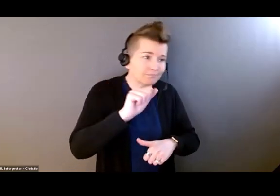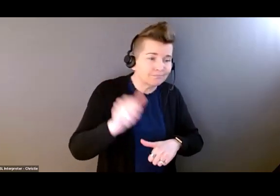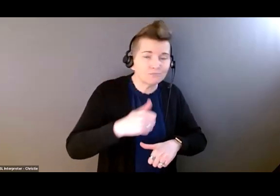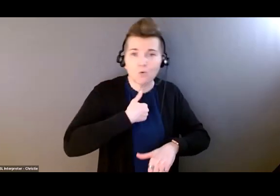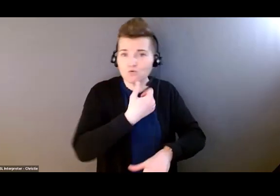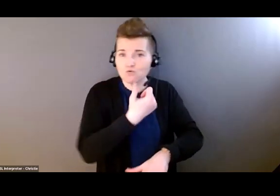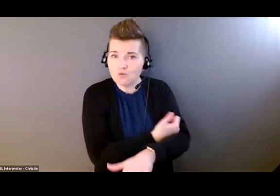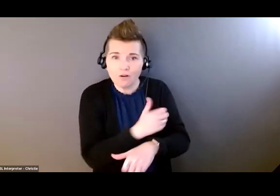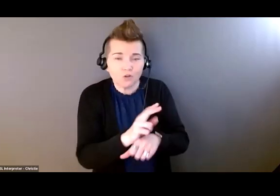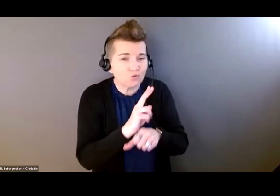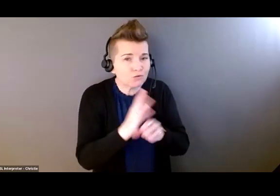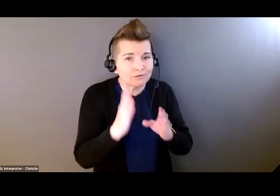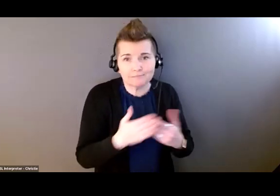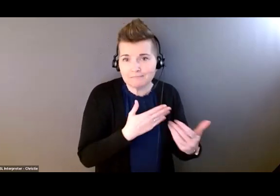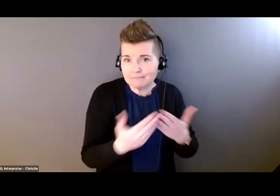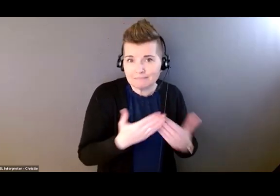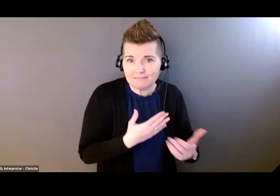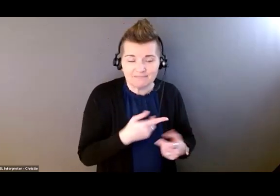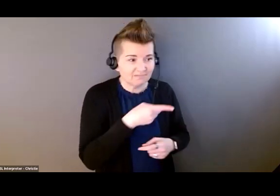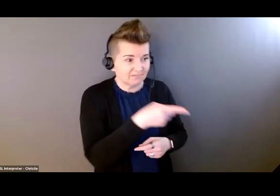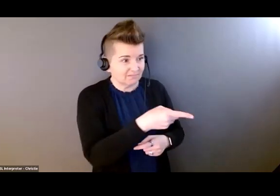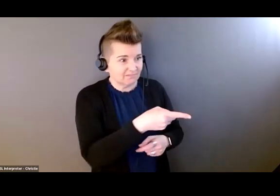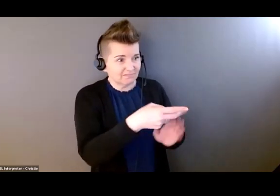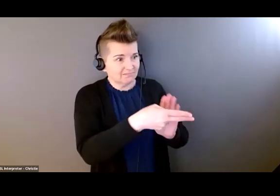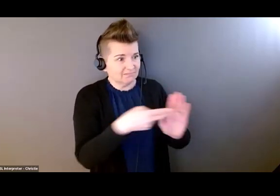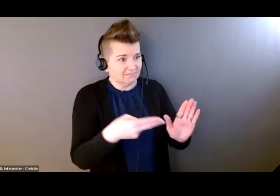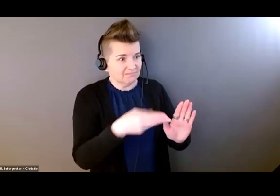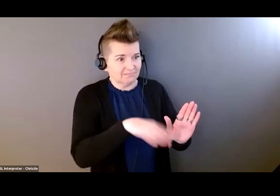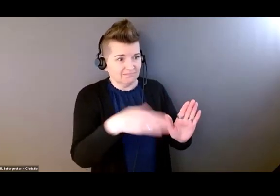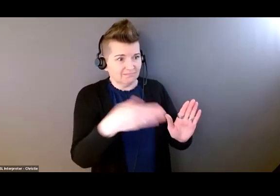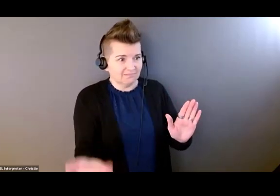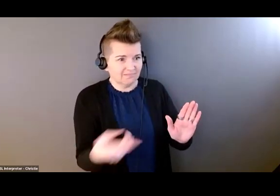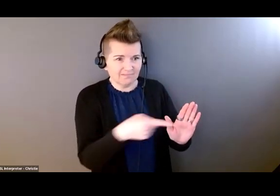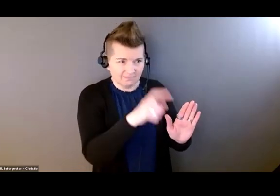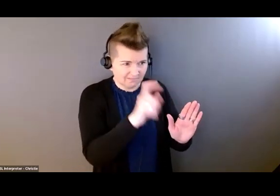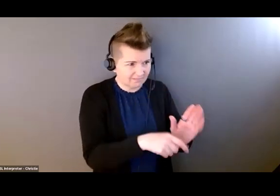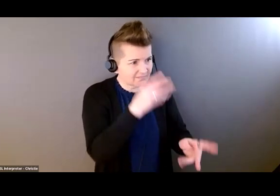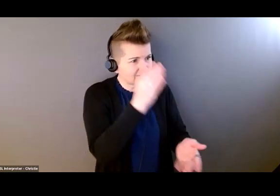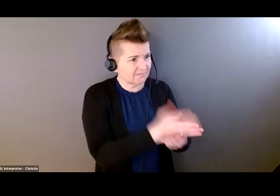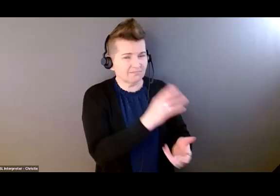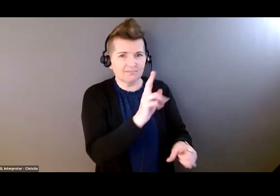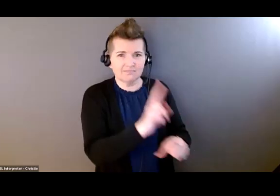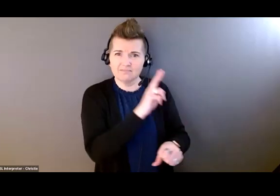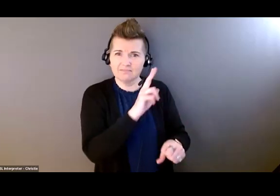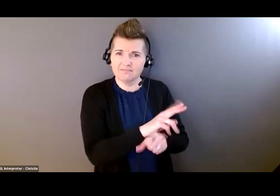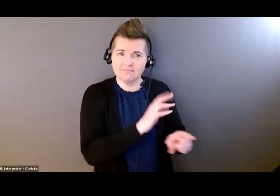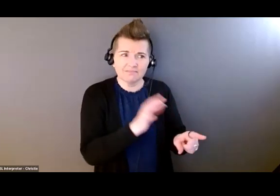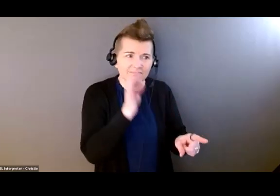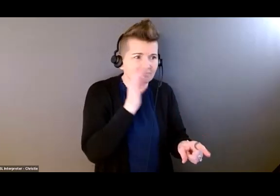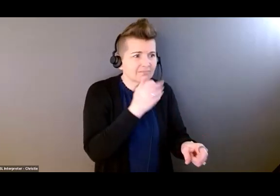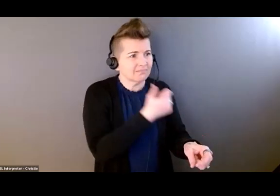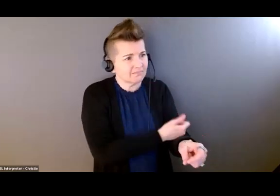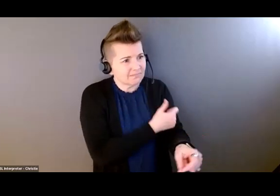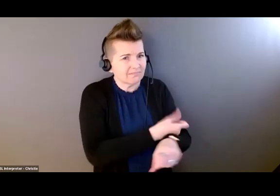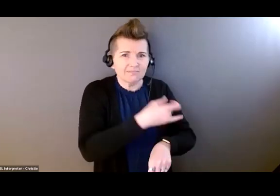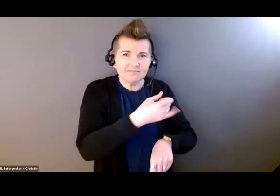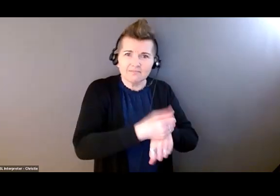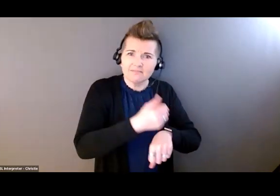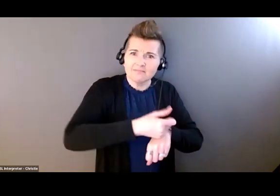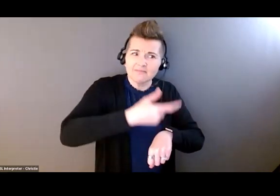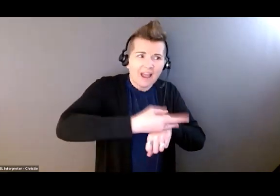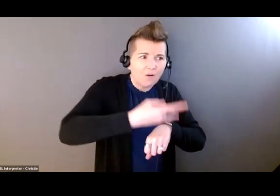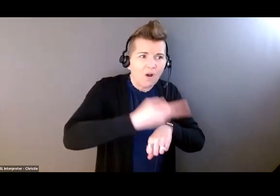are, removing substance use as a barrier to care, asking somebody while they're dying to